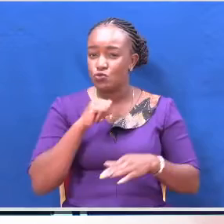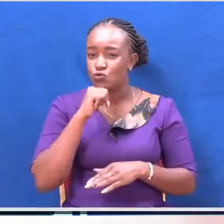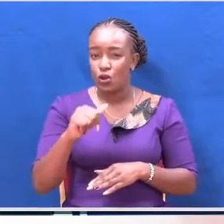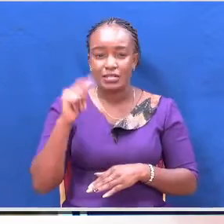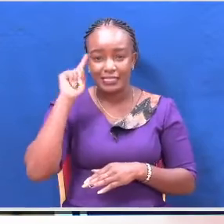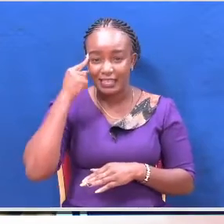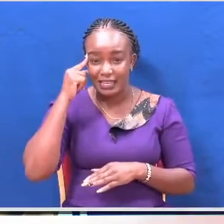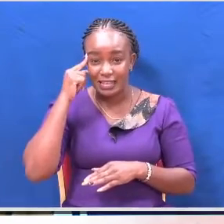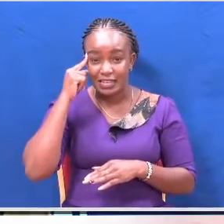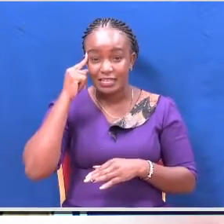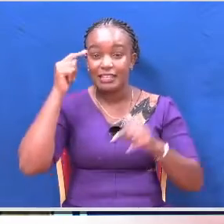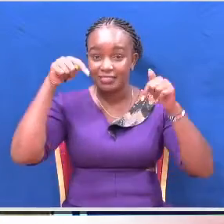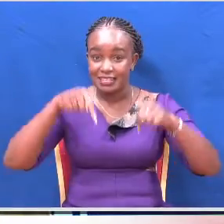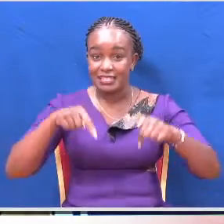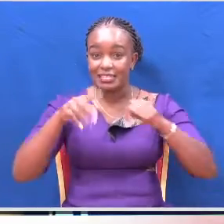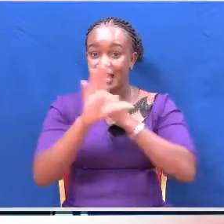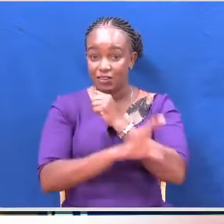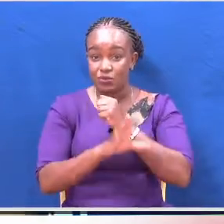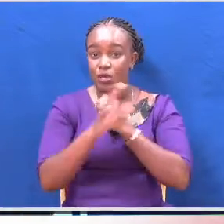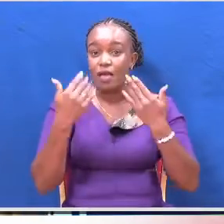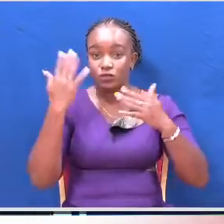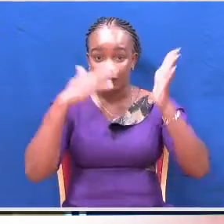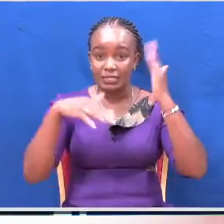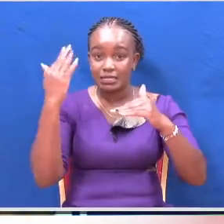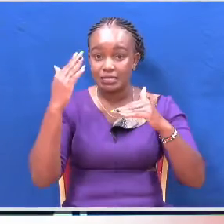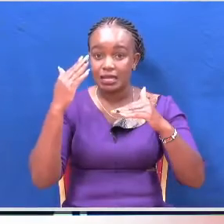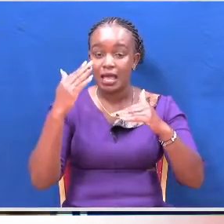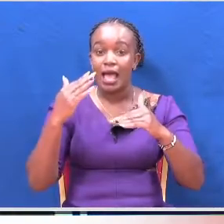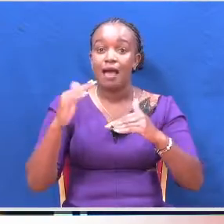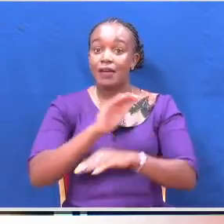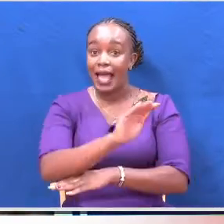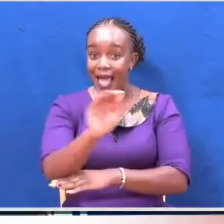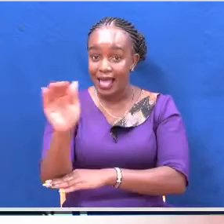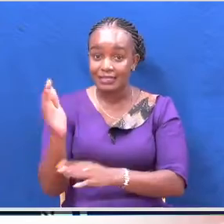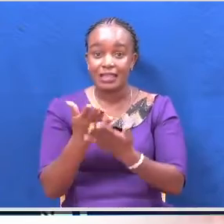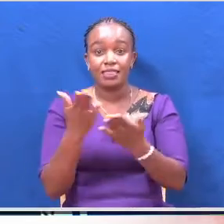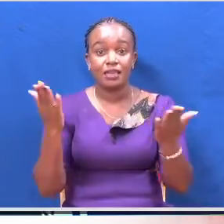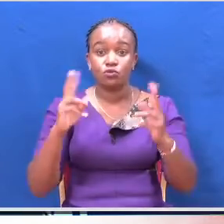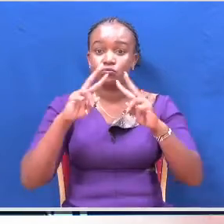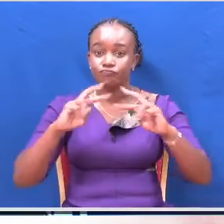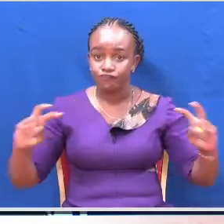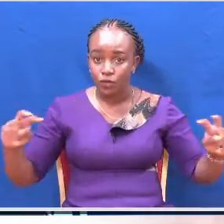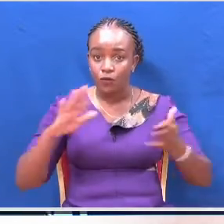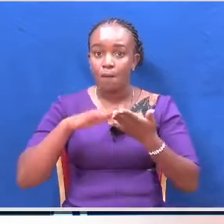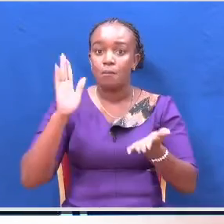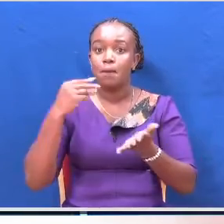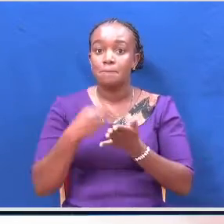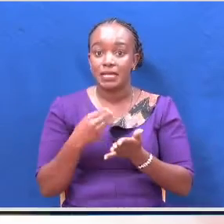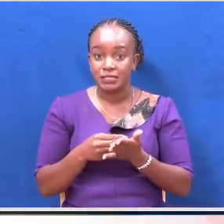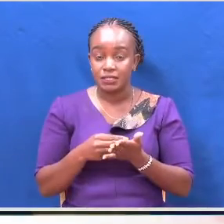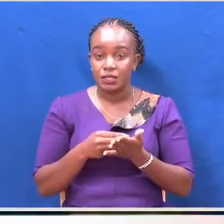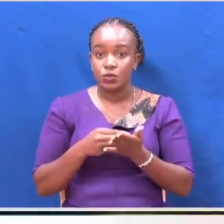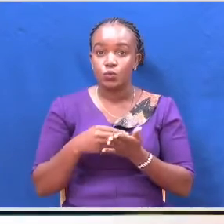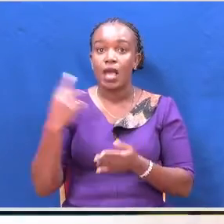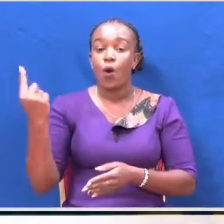I have challenged the universities to raise enough money not to depend on exchequers. So we are only extending to